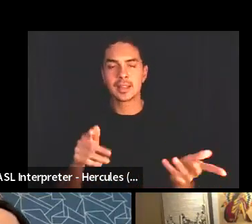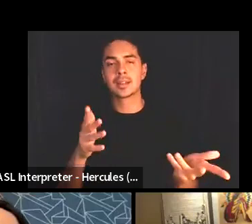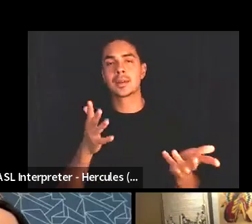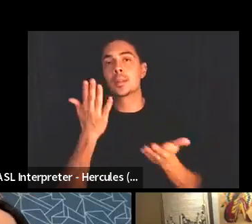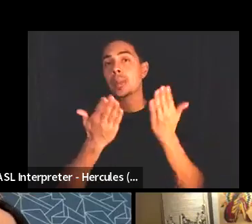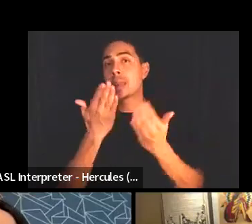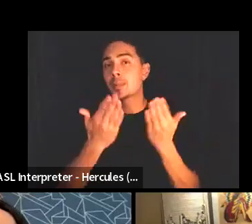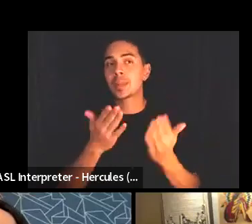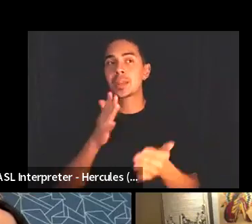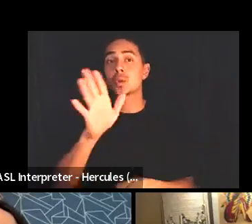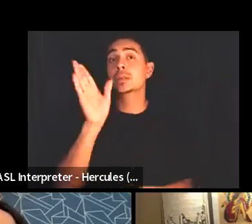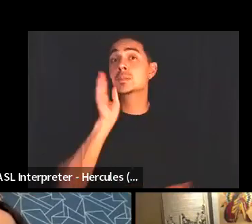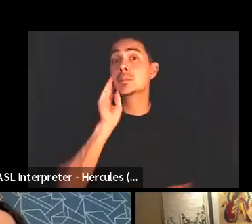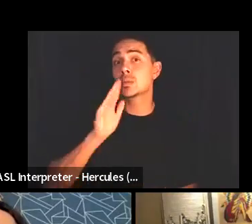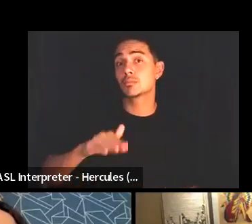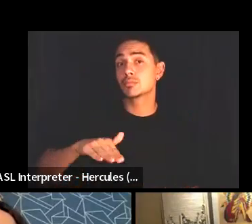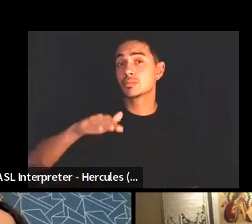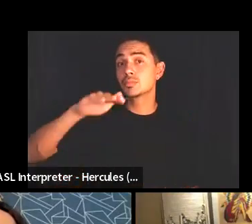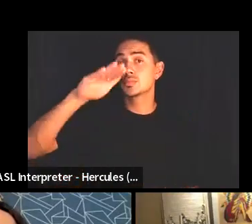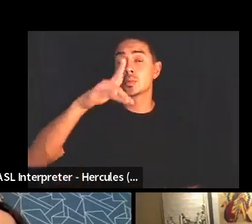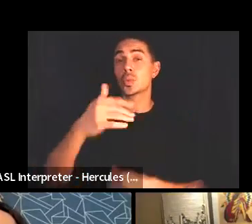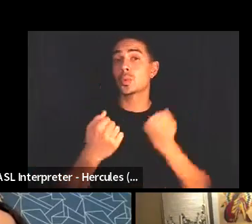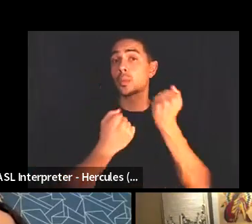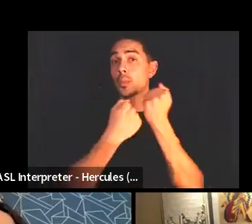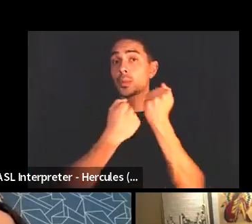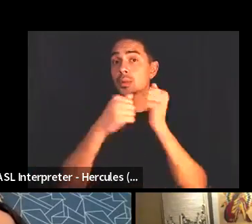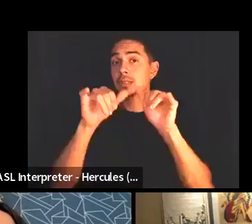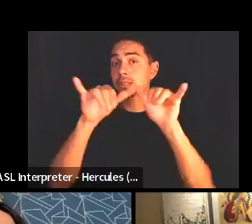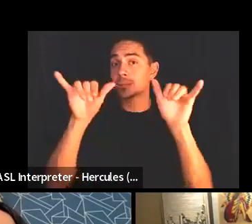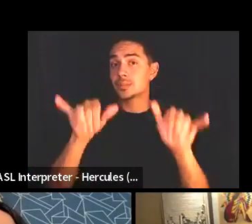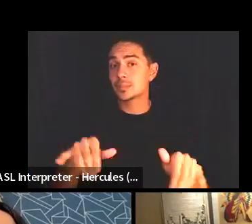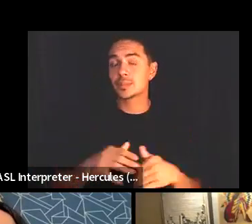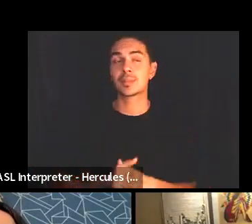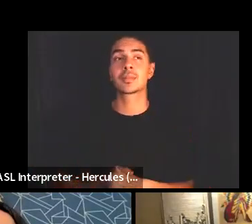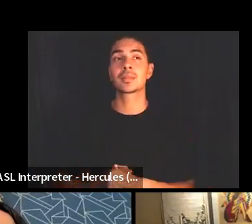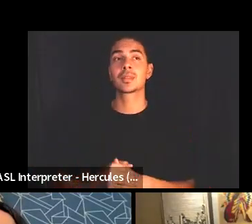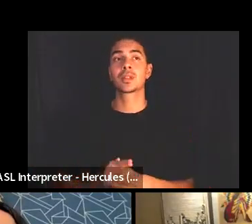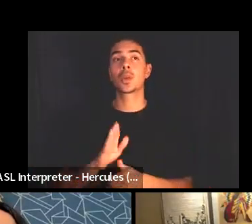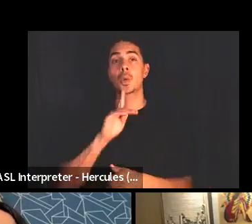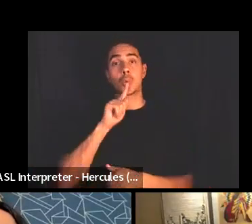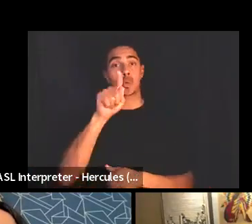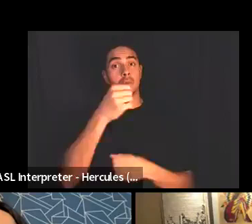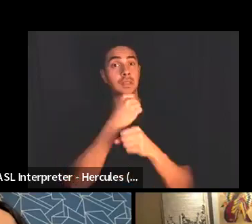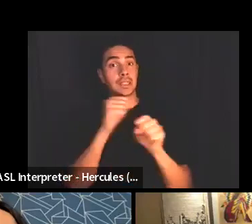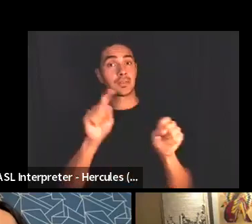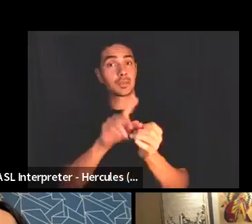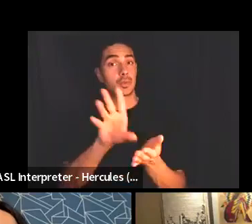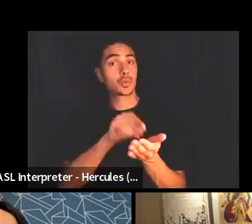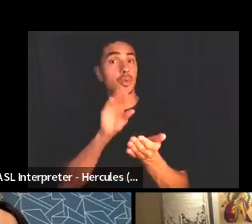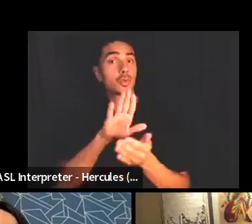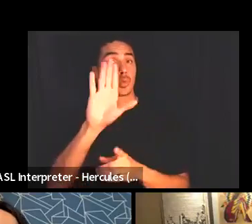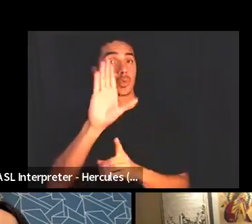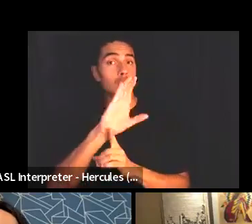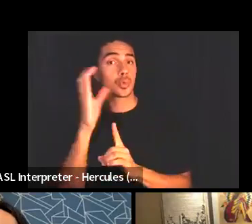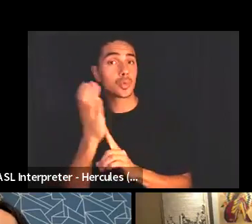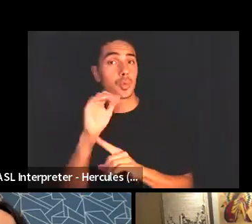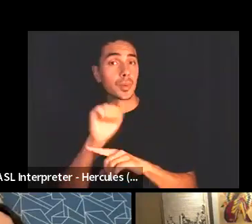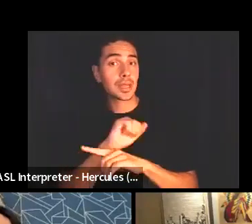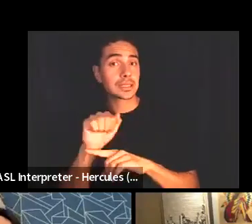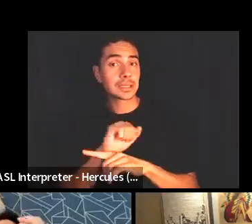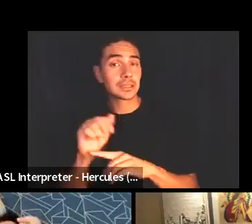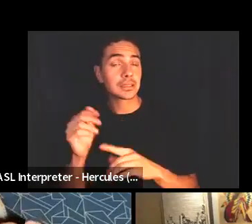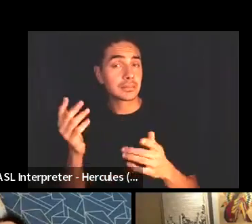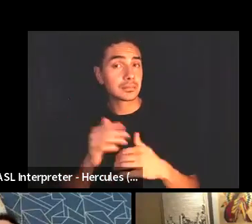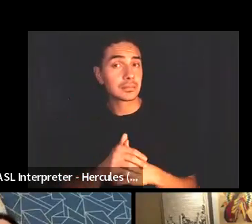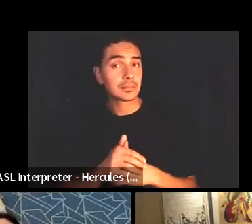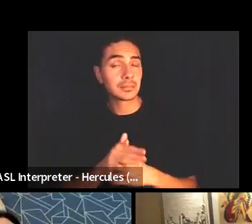You know, were you seen, were you safe to learn your practices, or were you not, right? Like, it has all the things